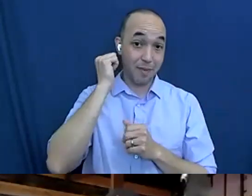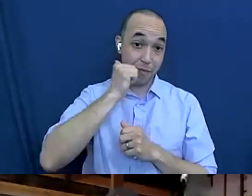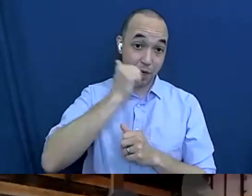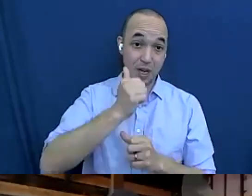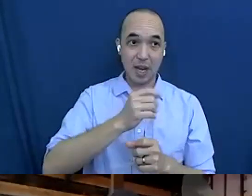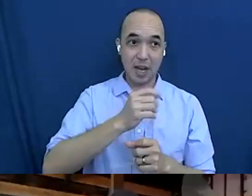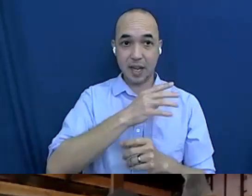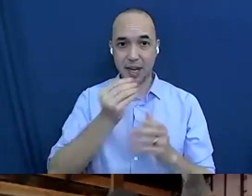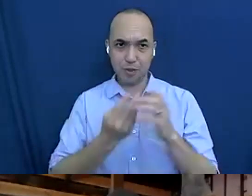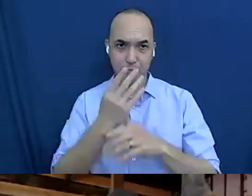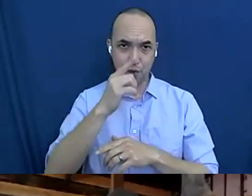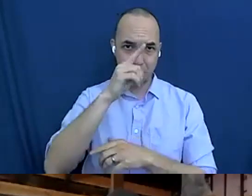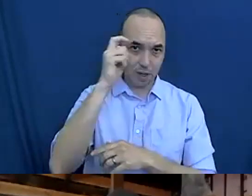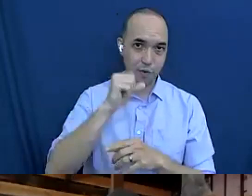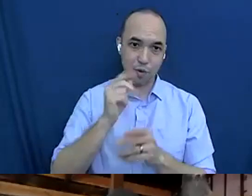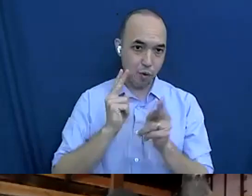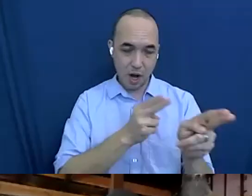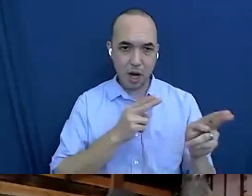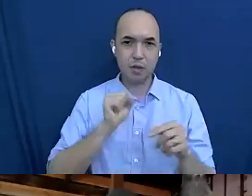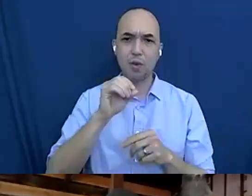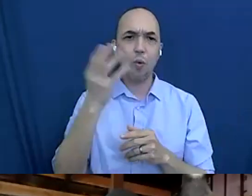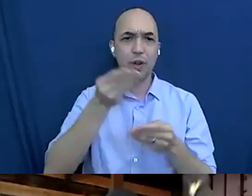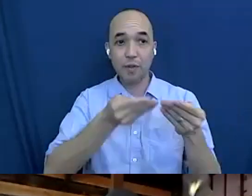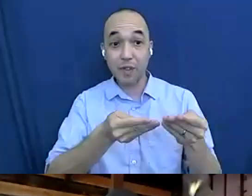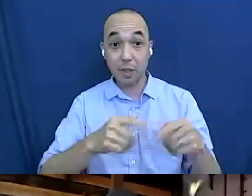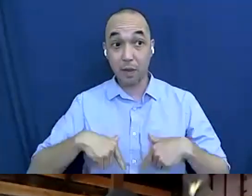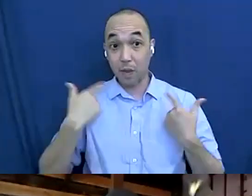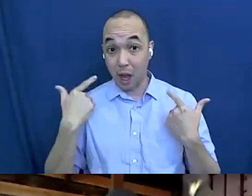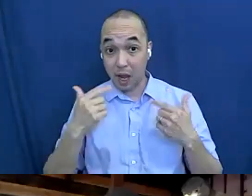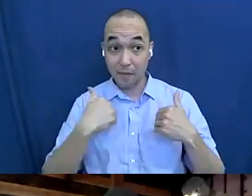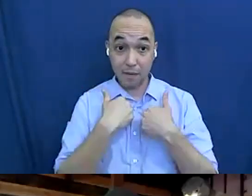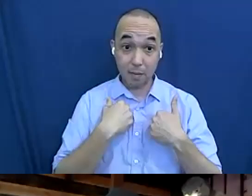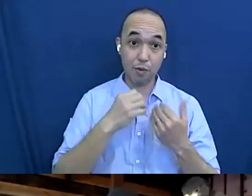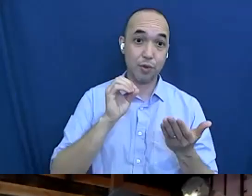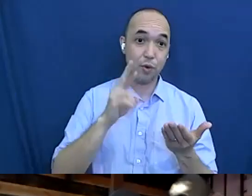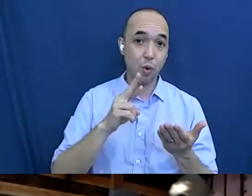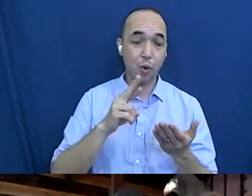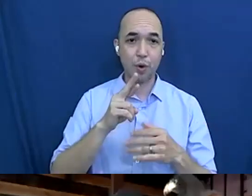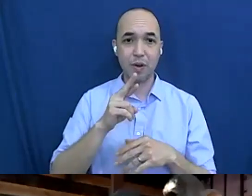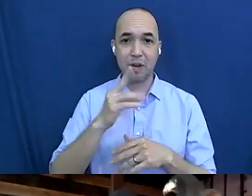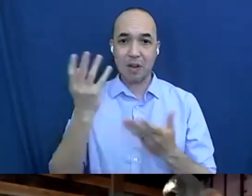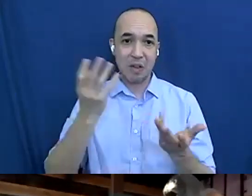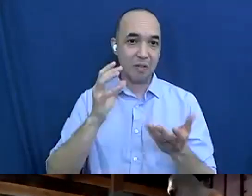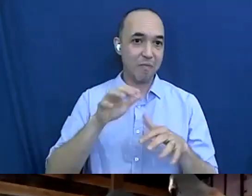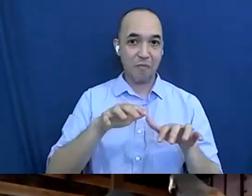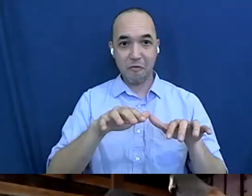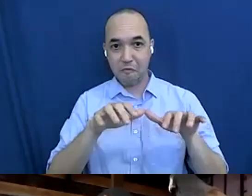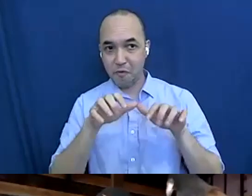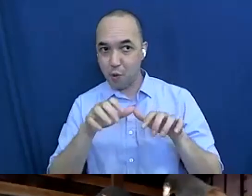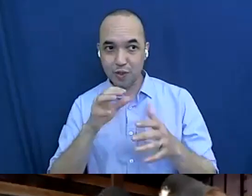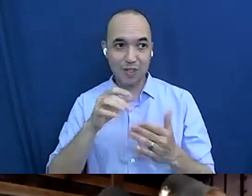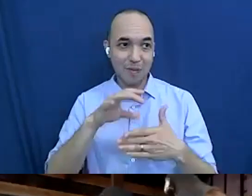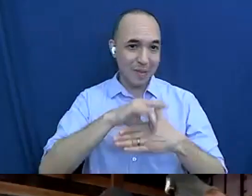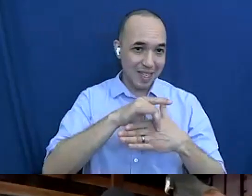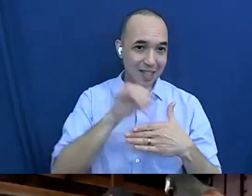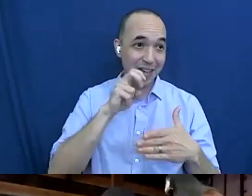you can't. What do you feed them? Do you have to feed them live animals, or are they able to be given frozen, just like snakes or something? Like, how do